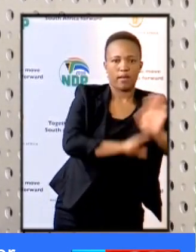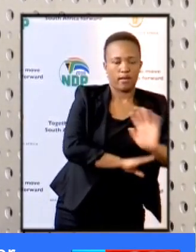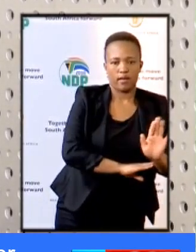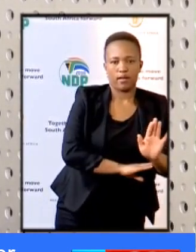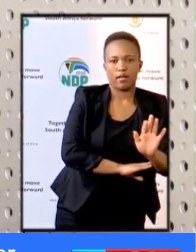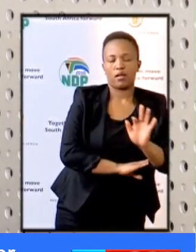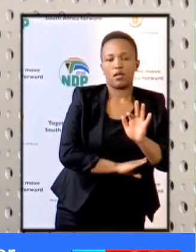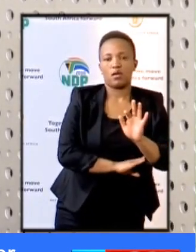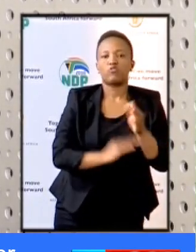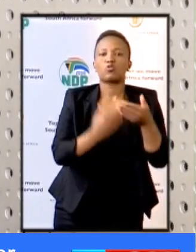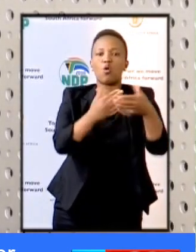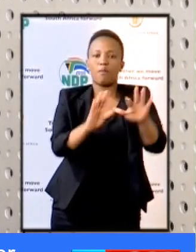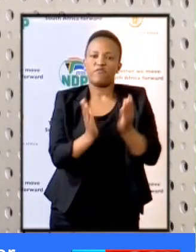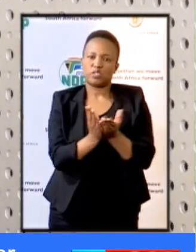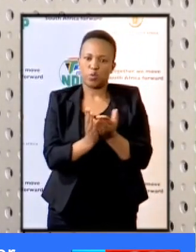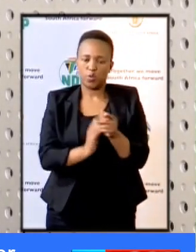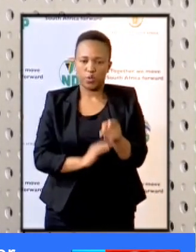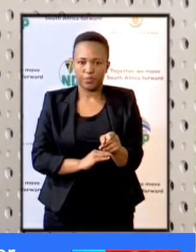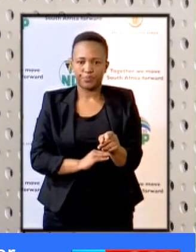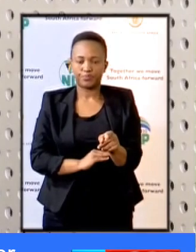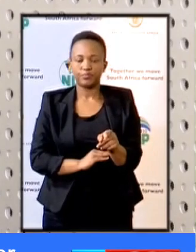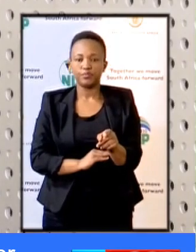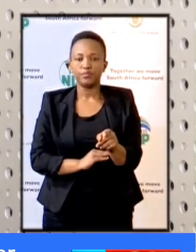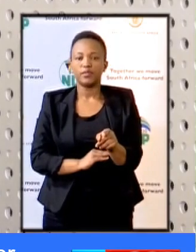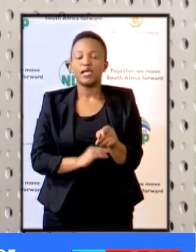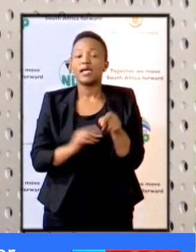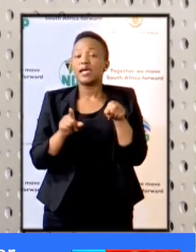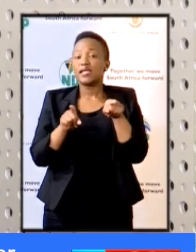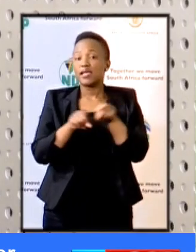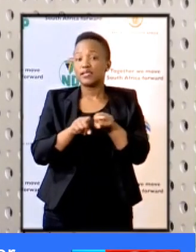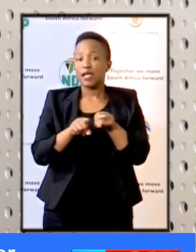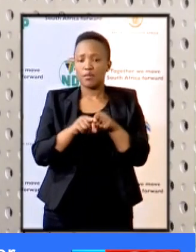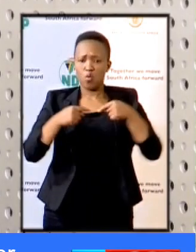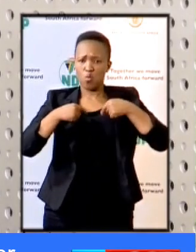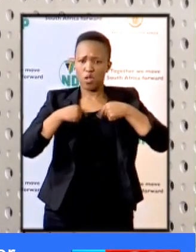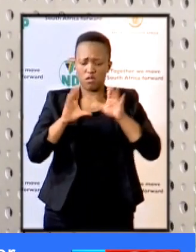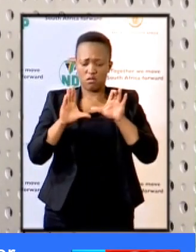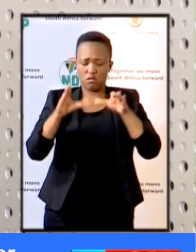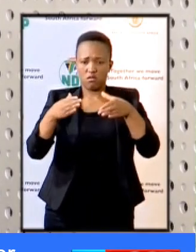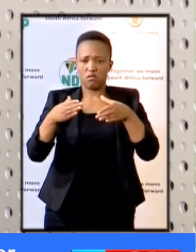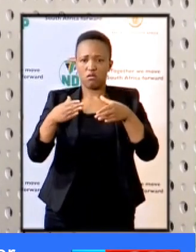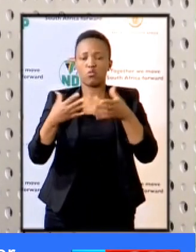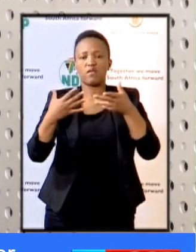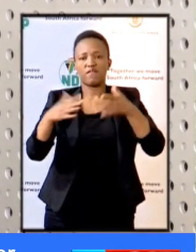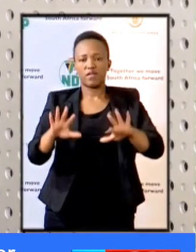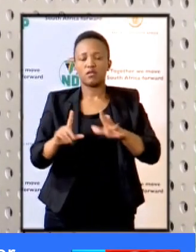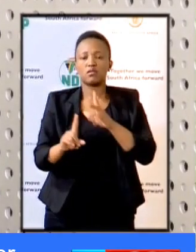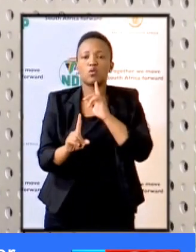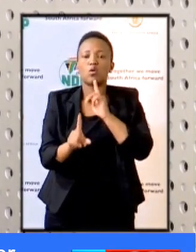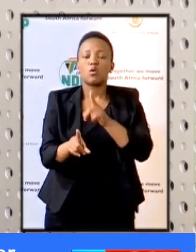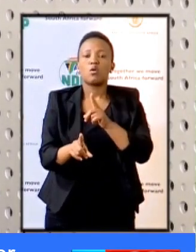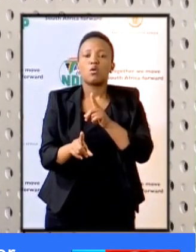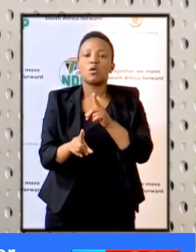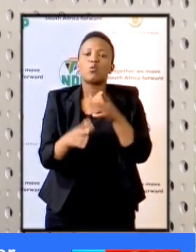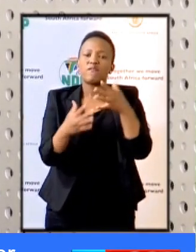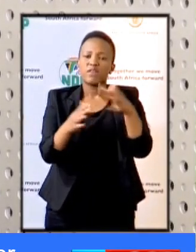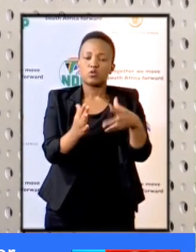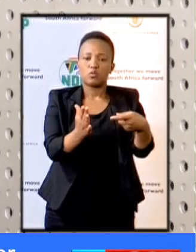open schools. As the sector, we've also ordered basic hygiene and sanitation